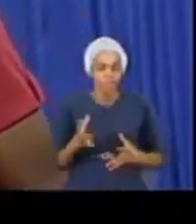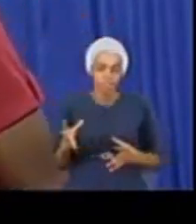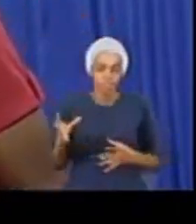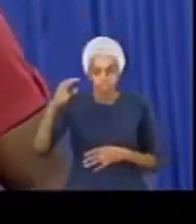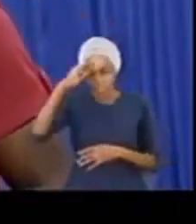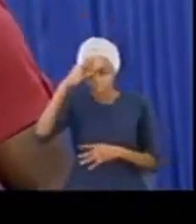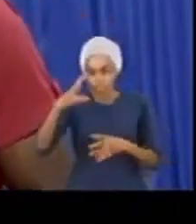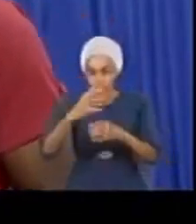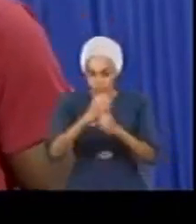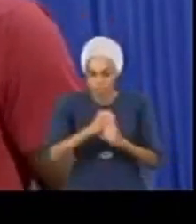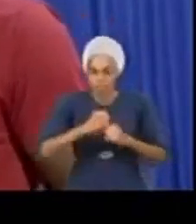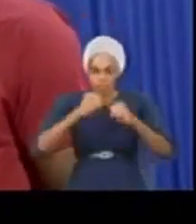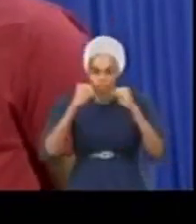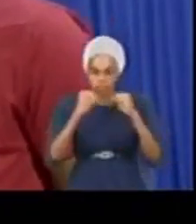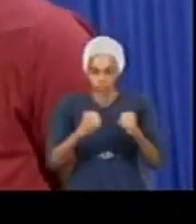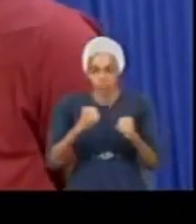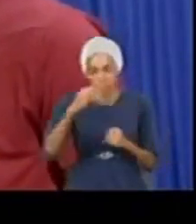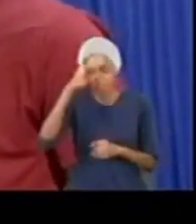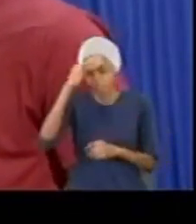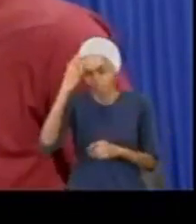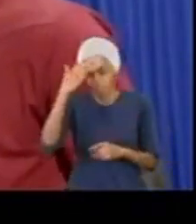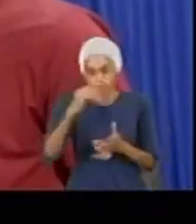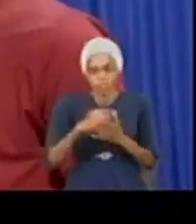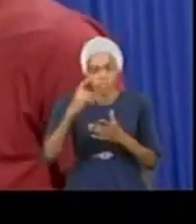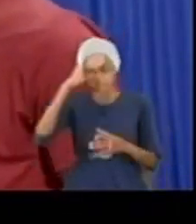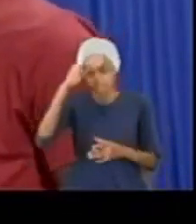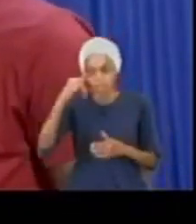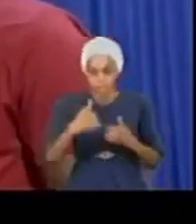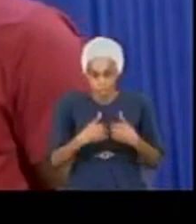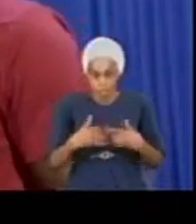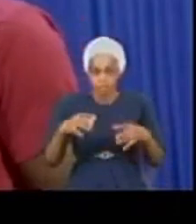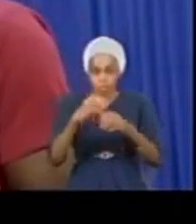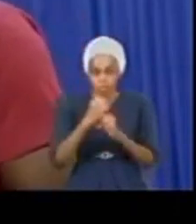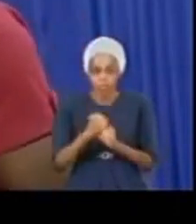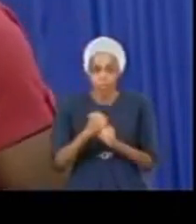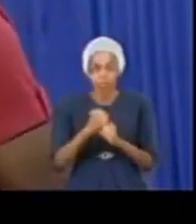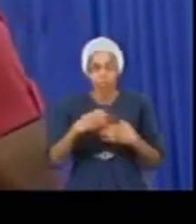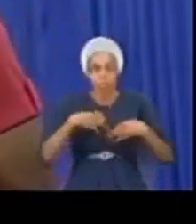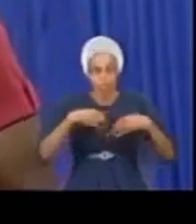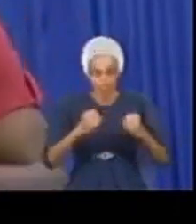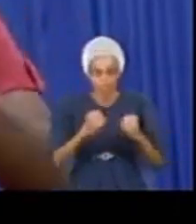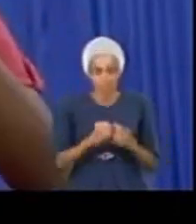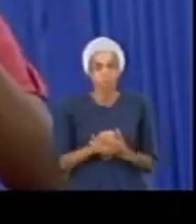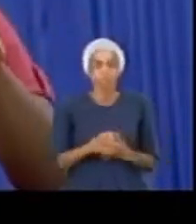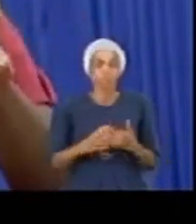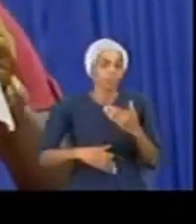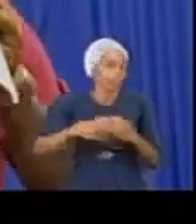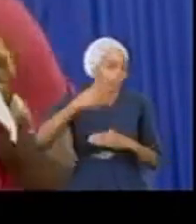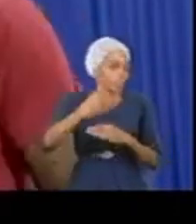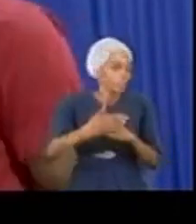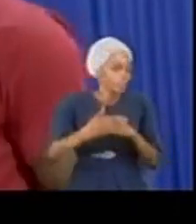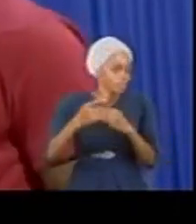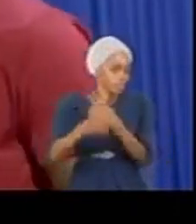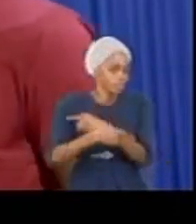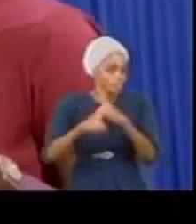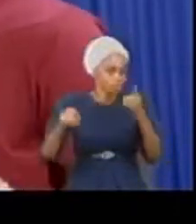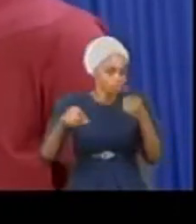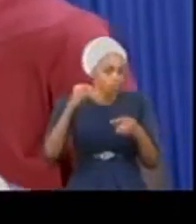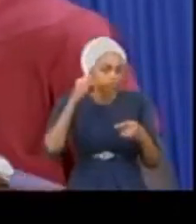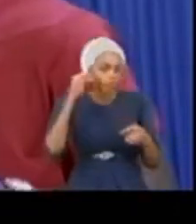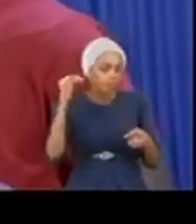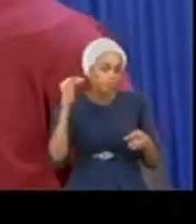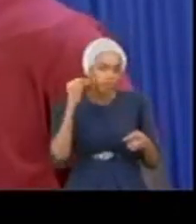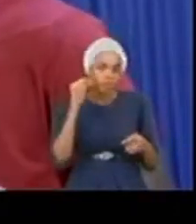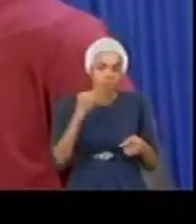next day. What I couldn't eat before, I bought them and I ate them. And since that time till now, there's